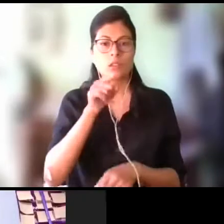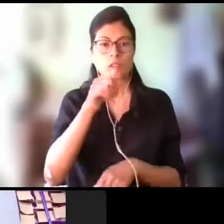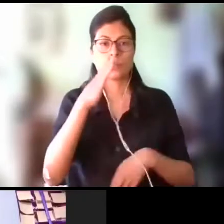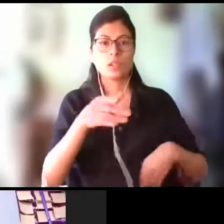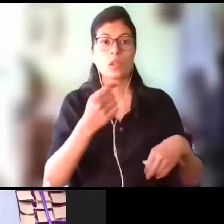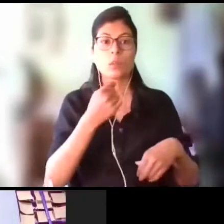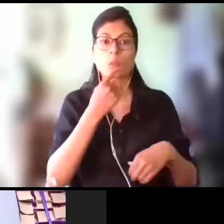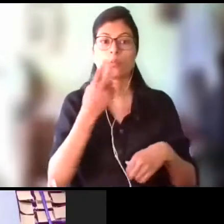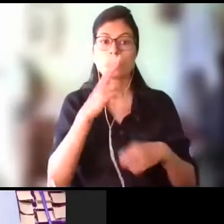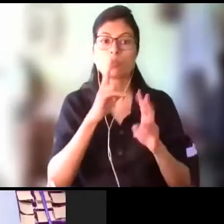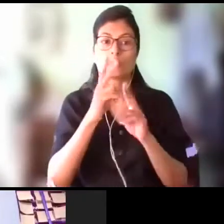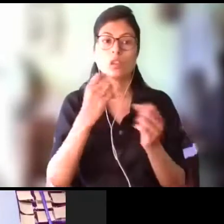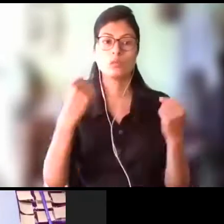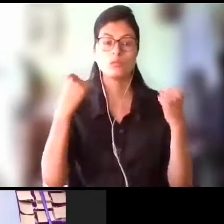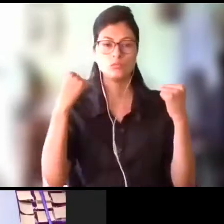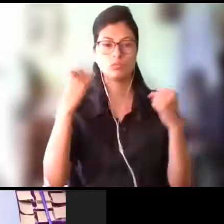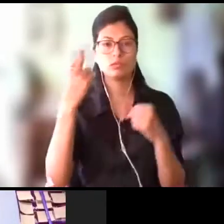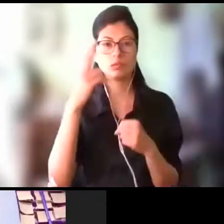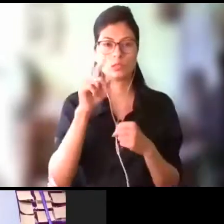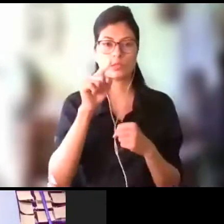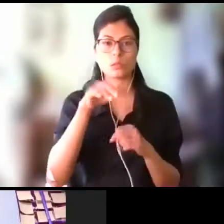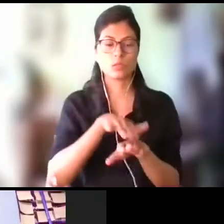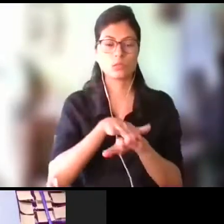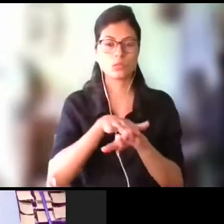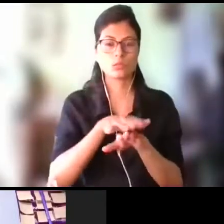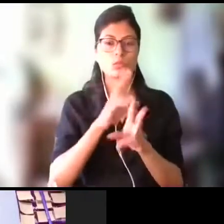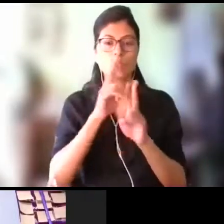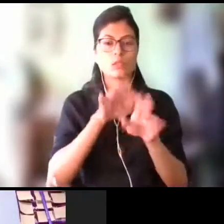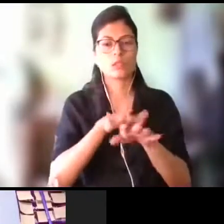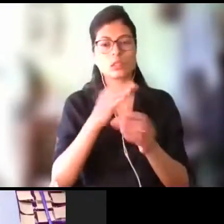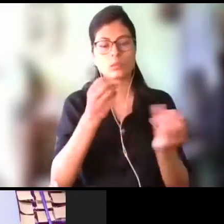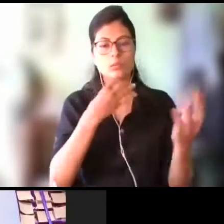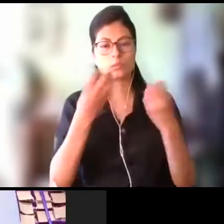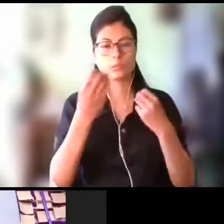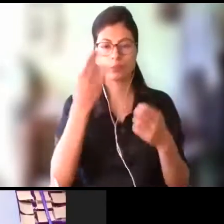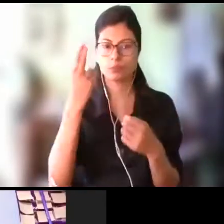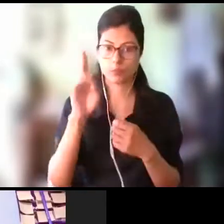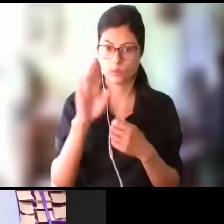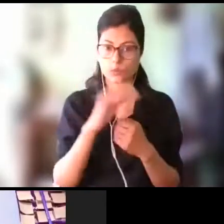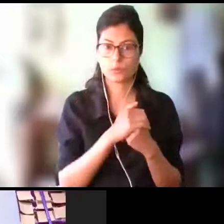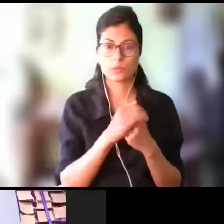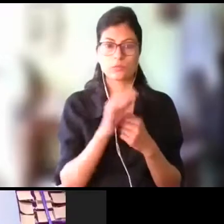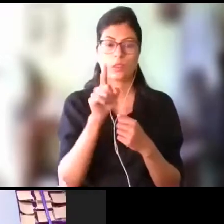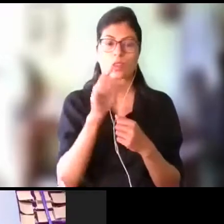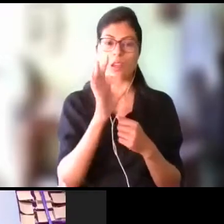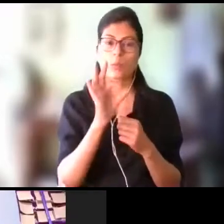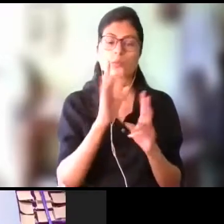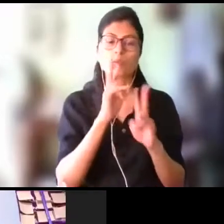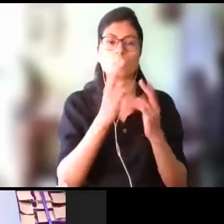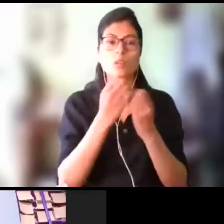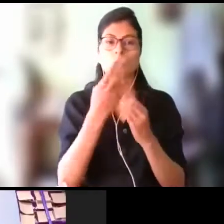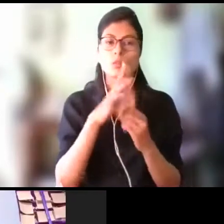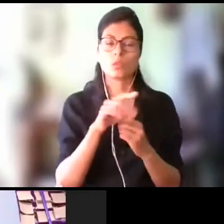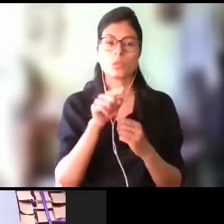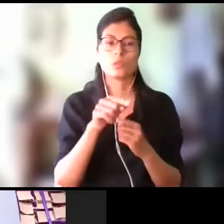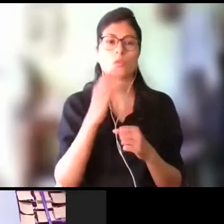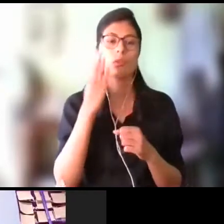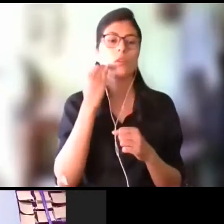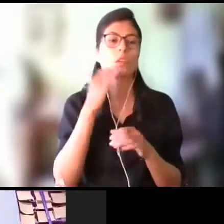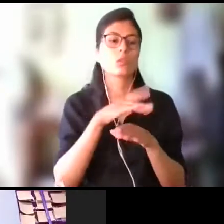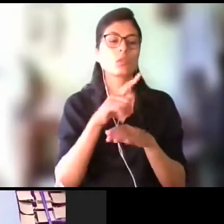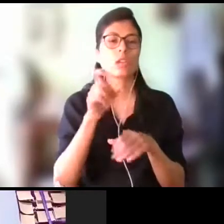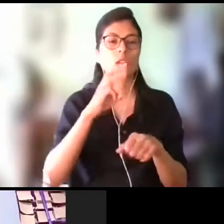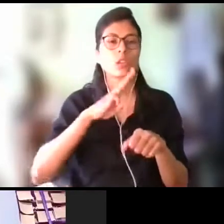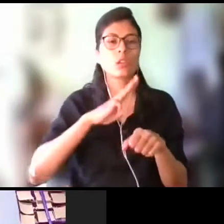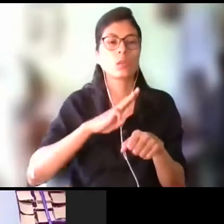that have been taking place on the ground as it relates to resilience and kind of creating opportunities and building capacity among the women is the